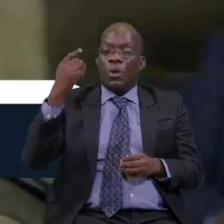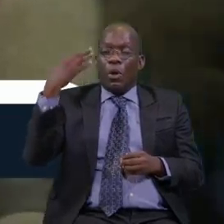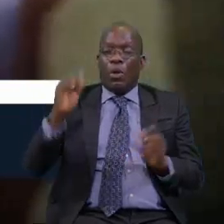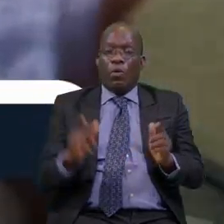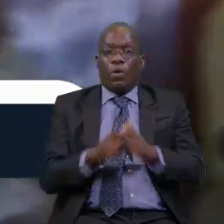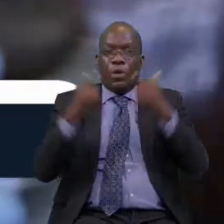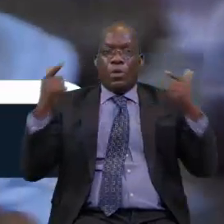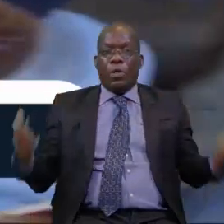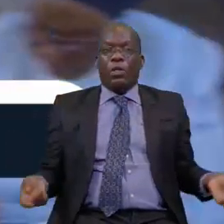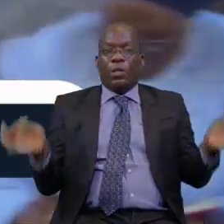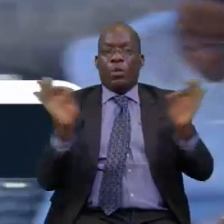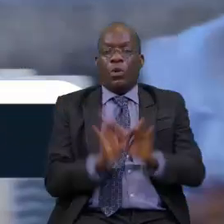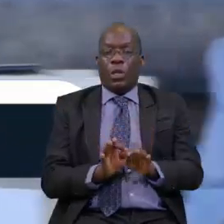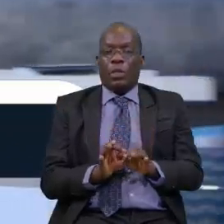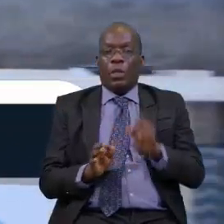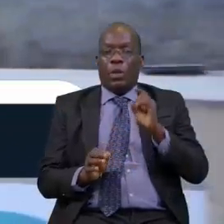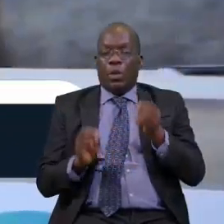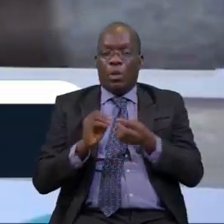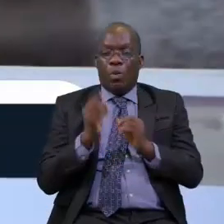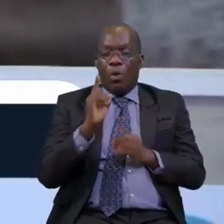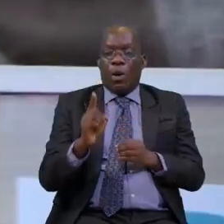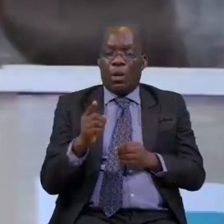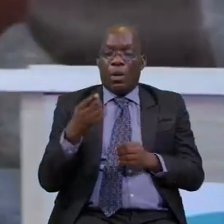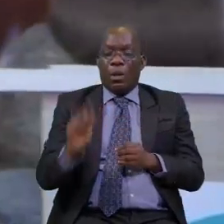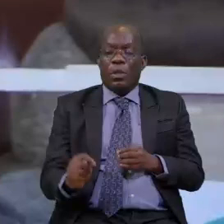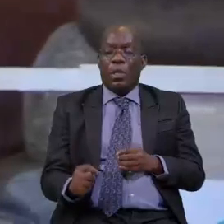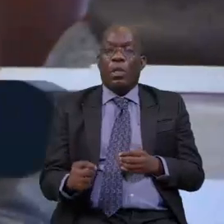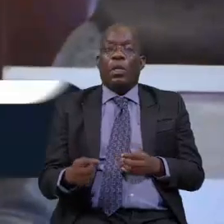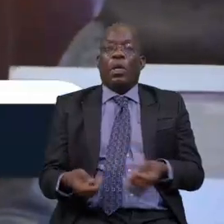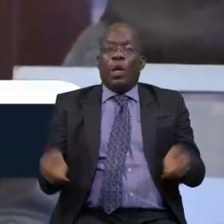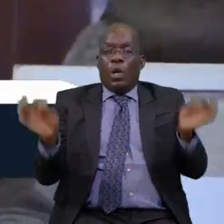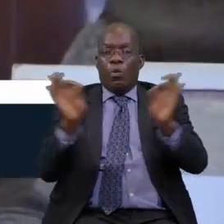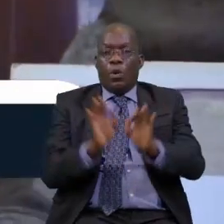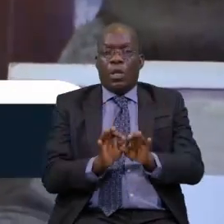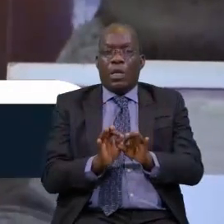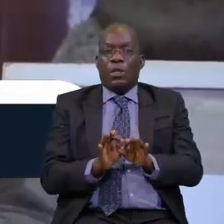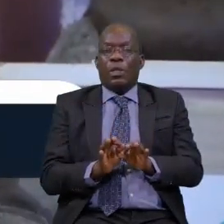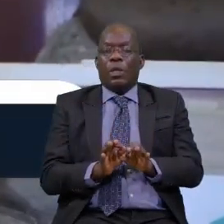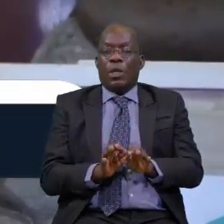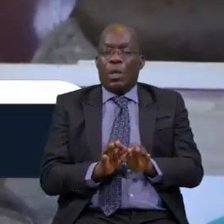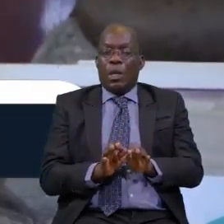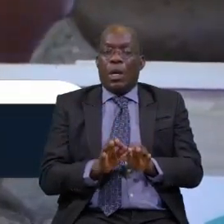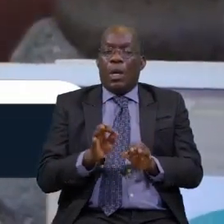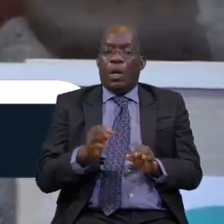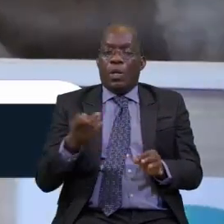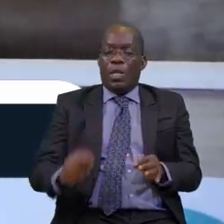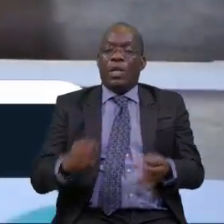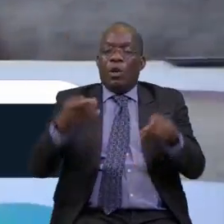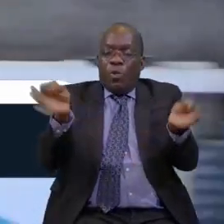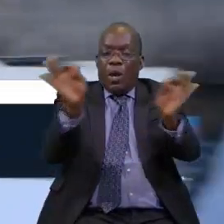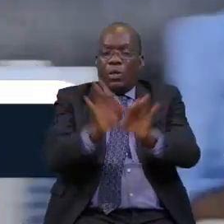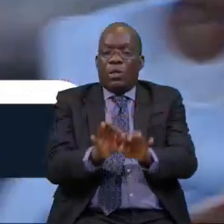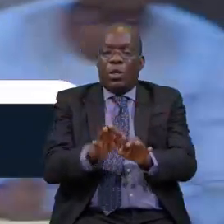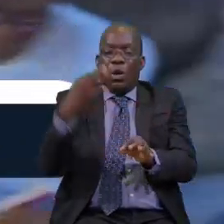Number one is the remarkable priority of the servant leader. Priority, priority. You need